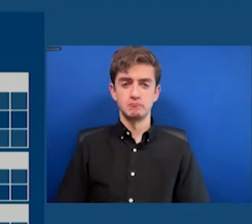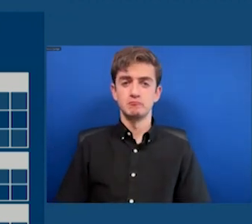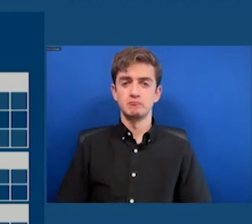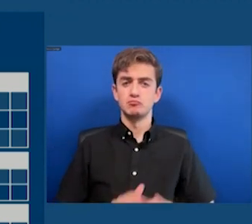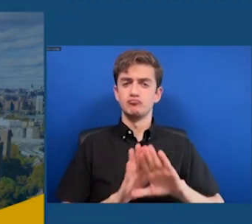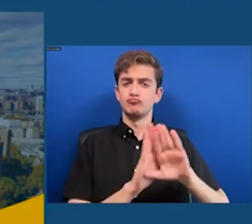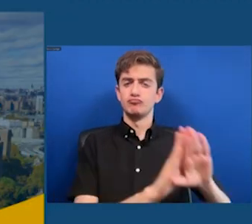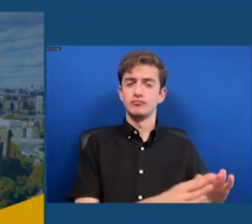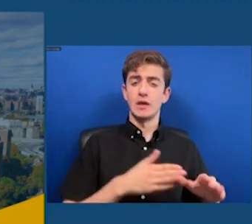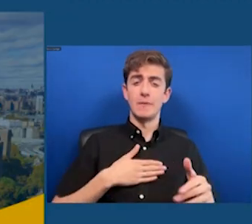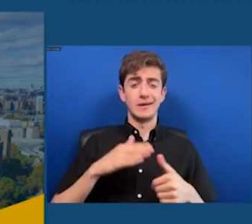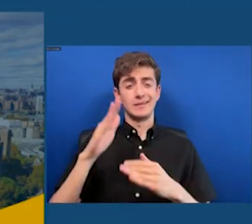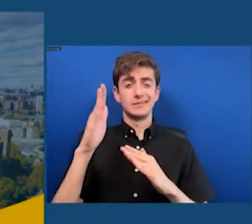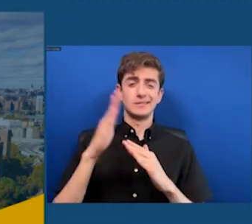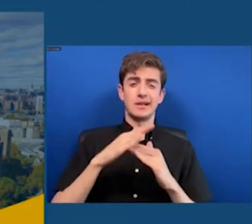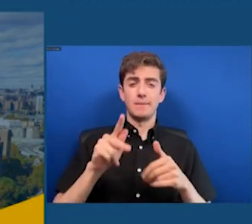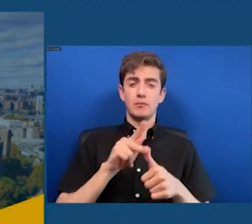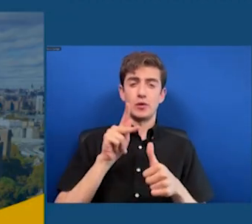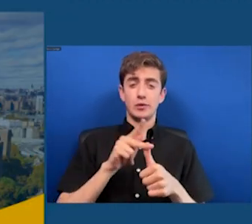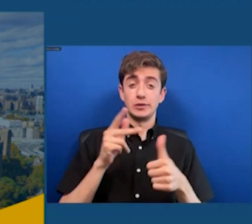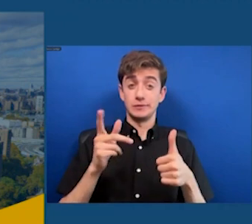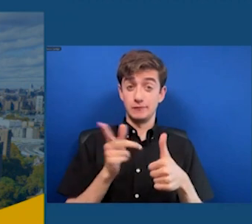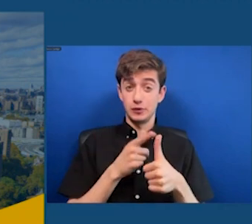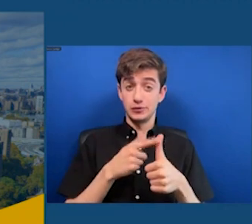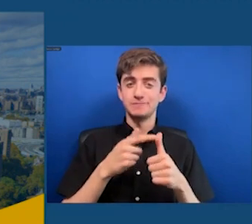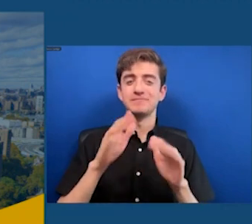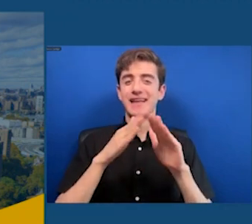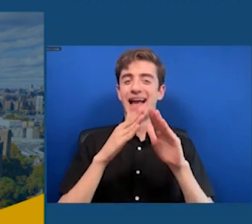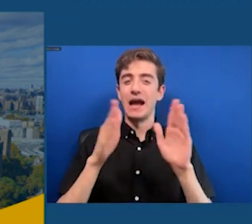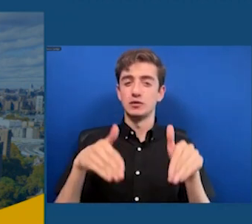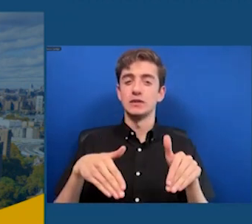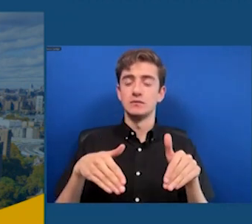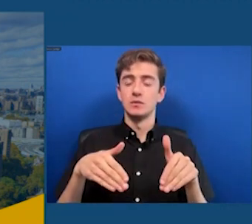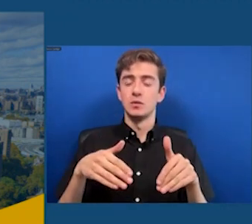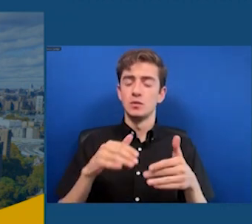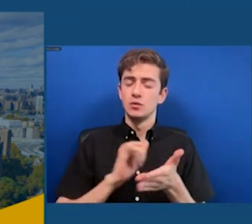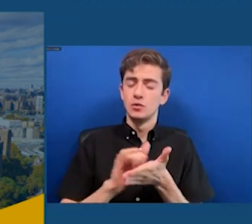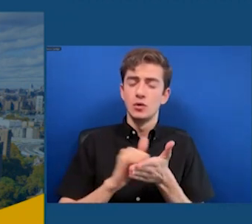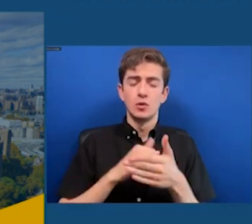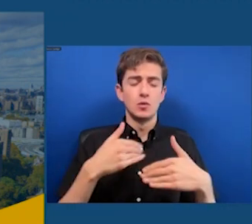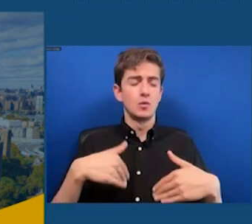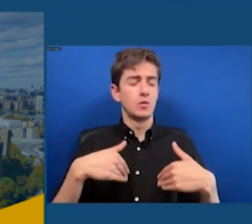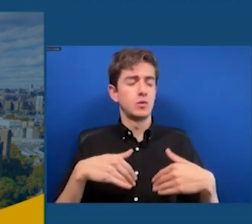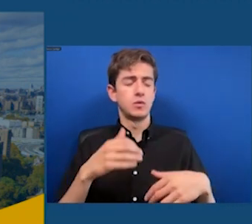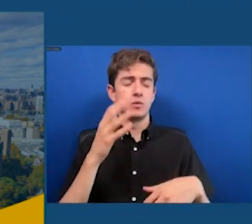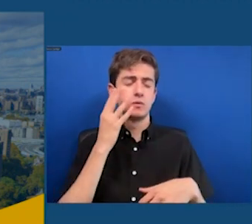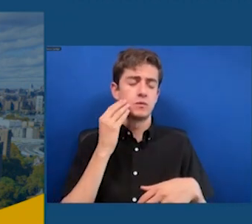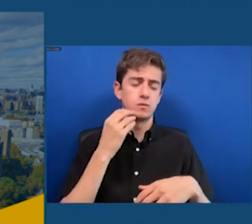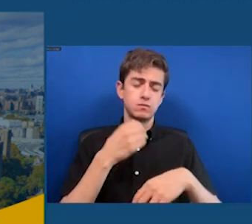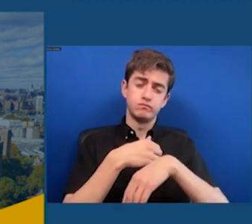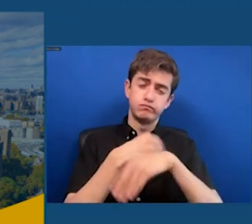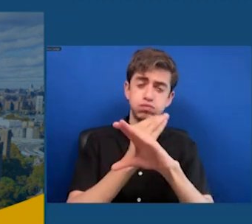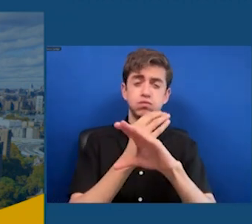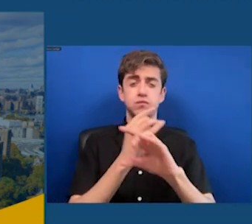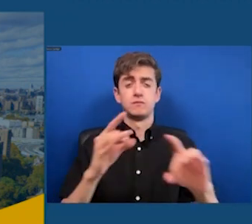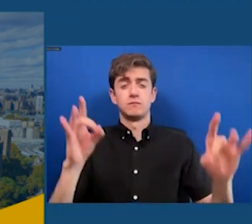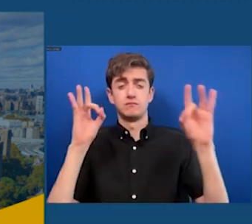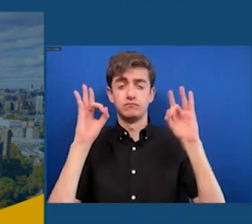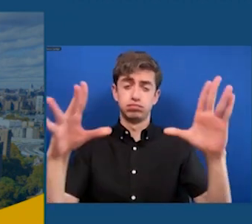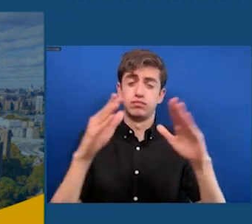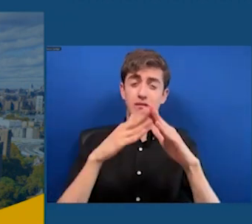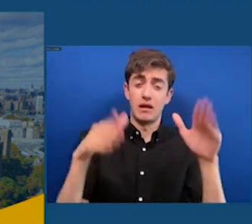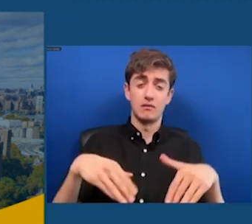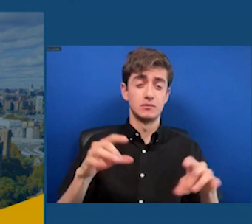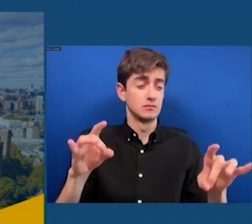housing. New York is in the throes of a housing crisis, and the consequences are so painfully